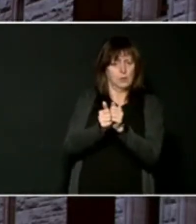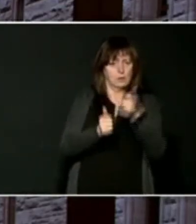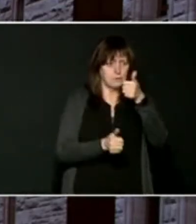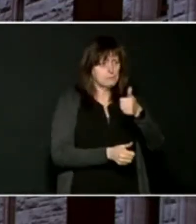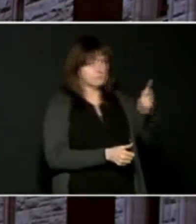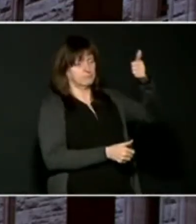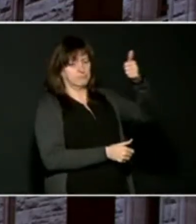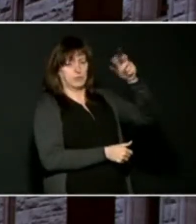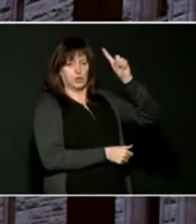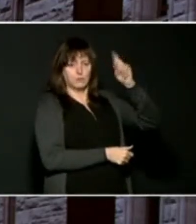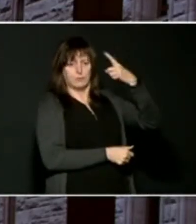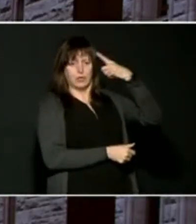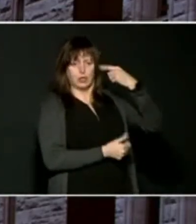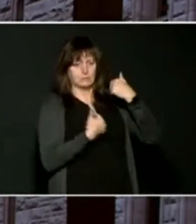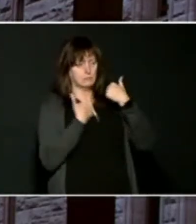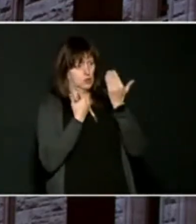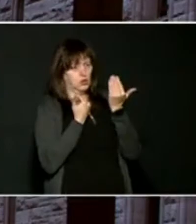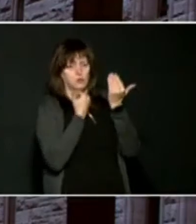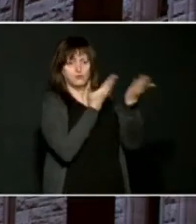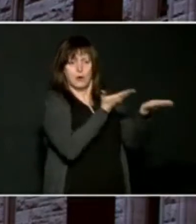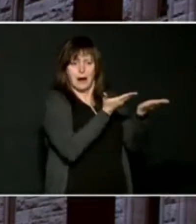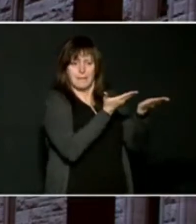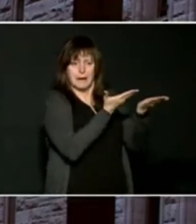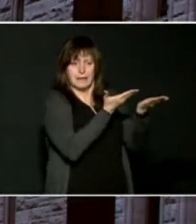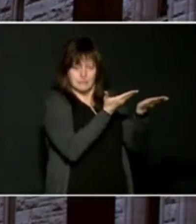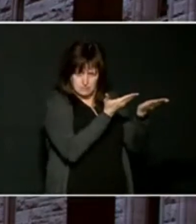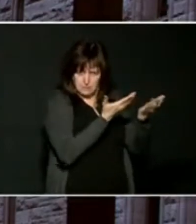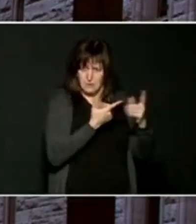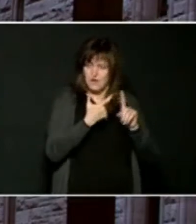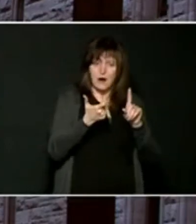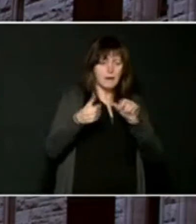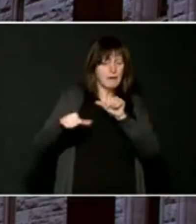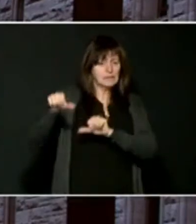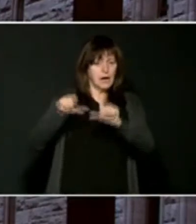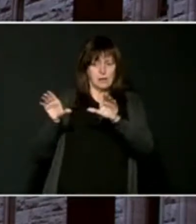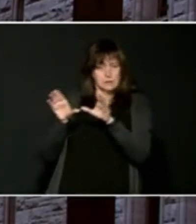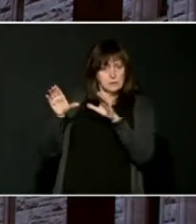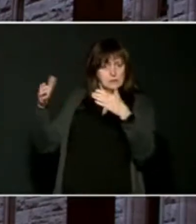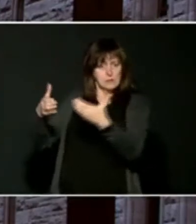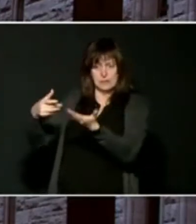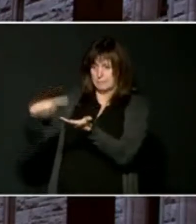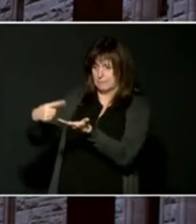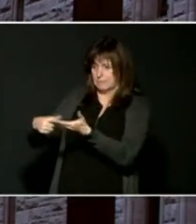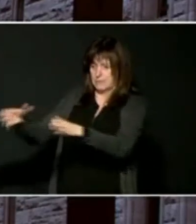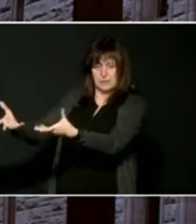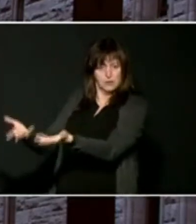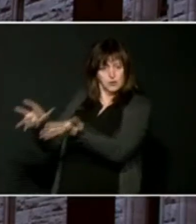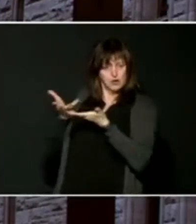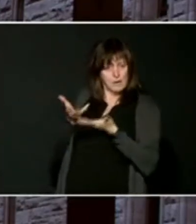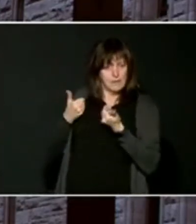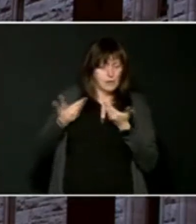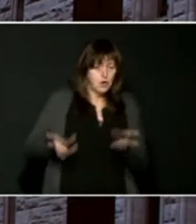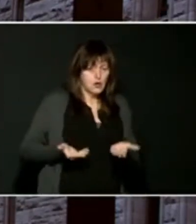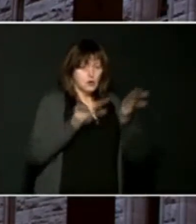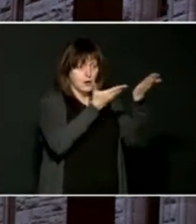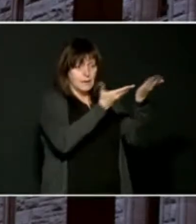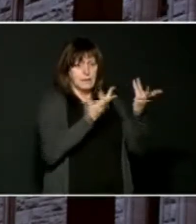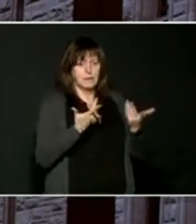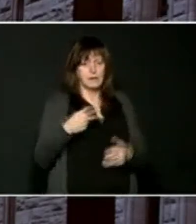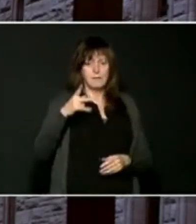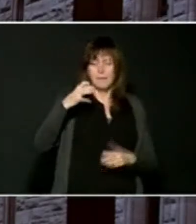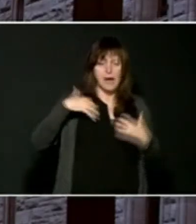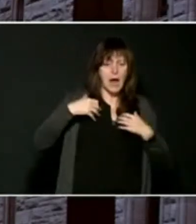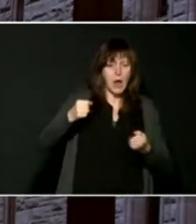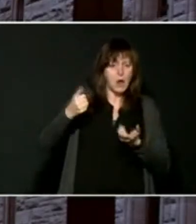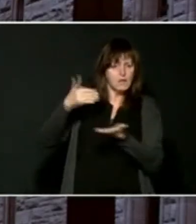on the recommendations from the science table and those of our practitioners, public health experts in practice of public health, who